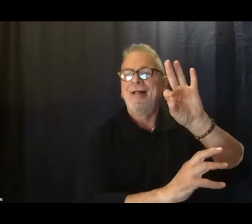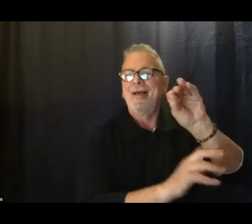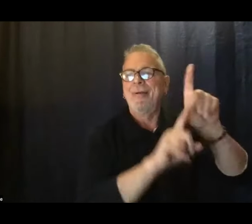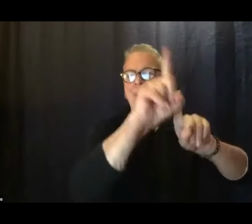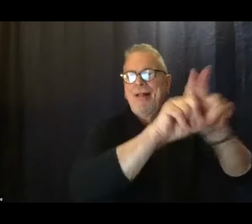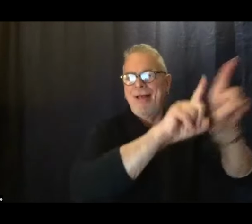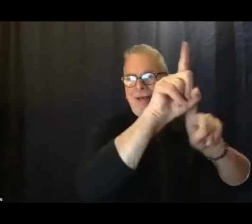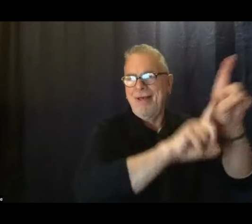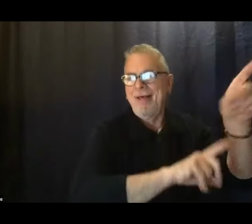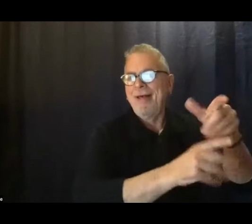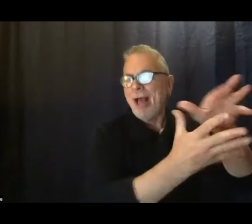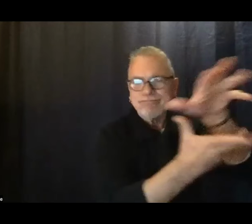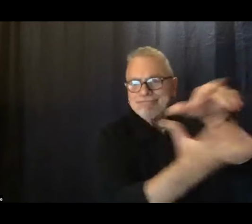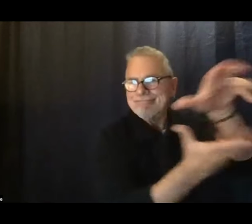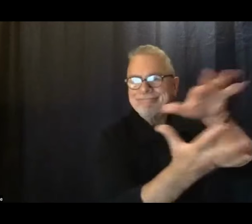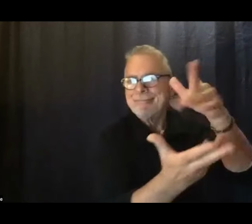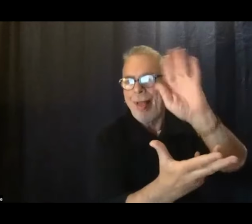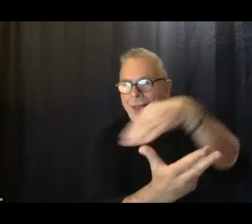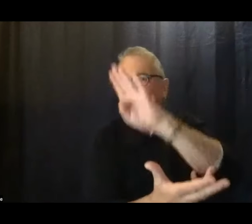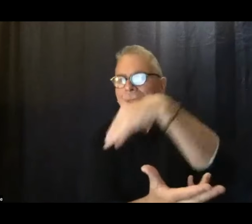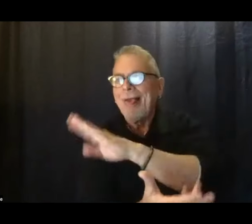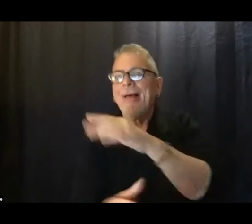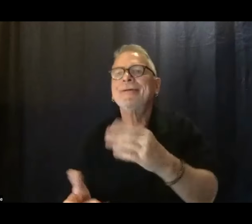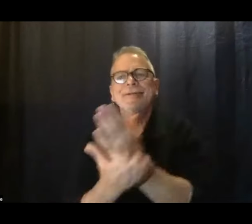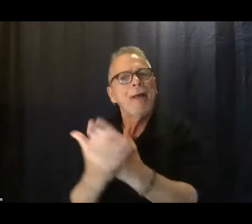So in the 19th century, so there was